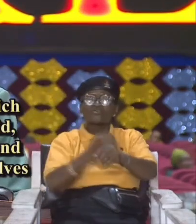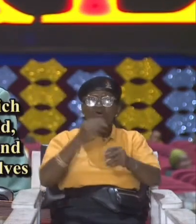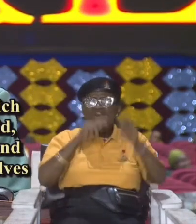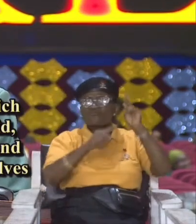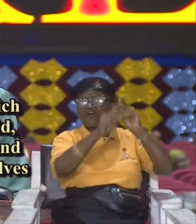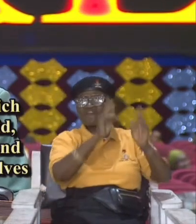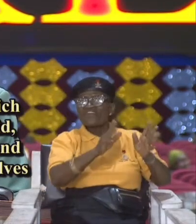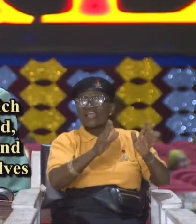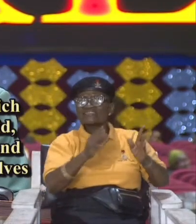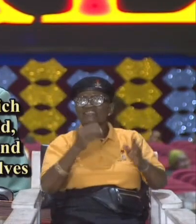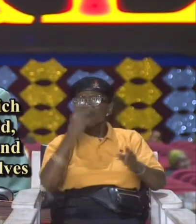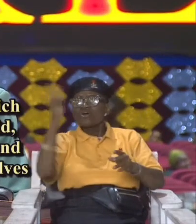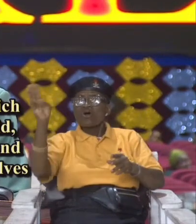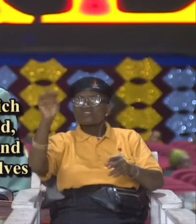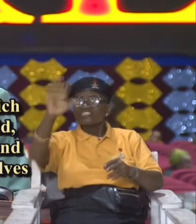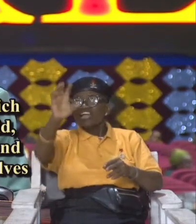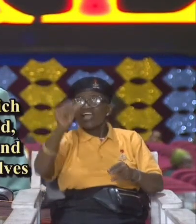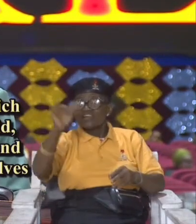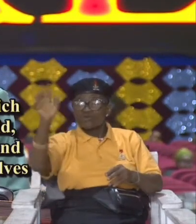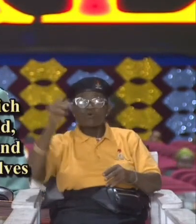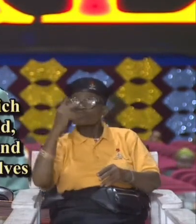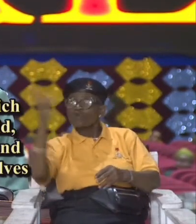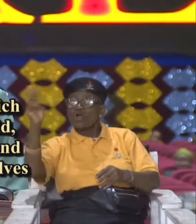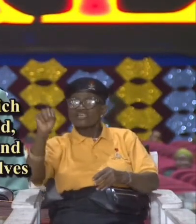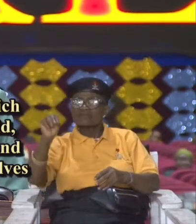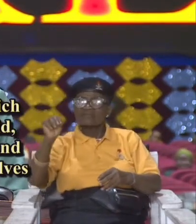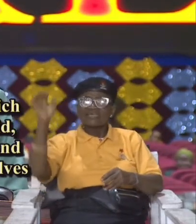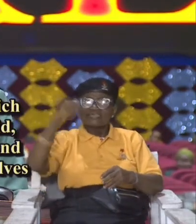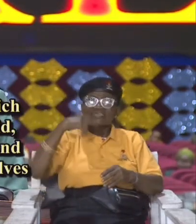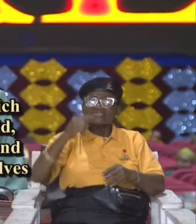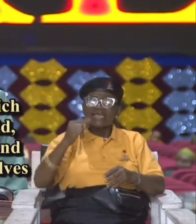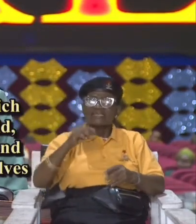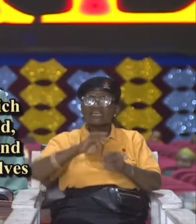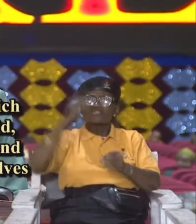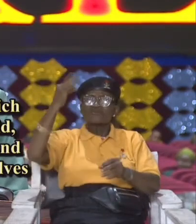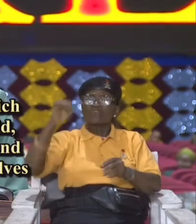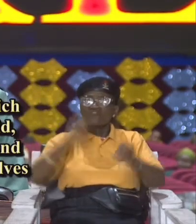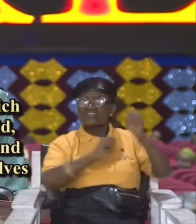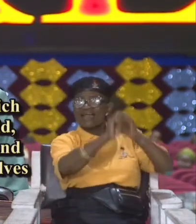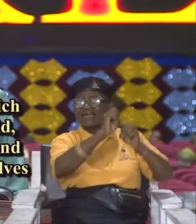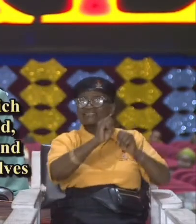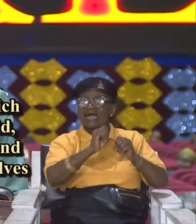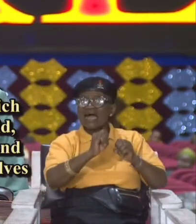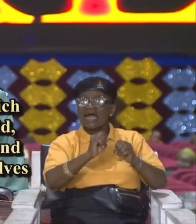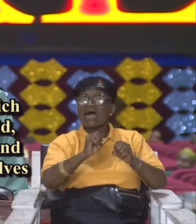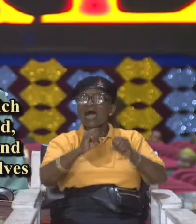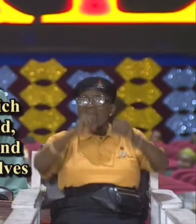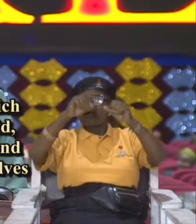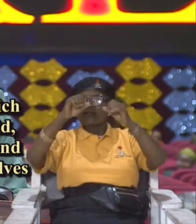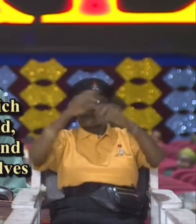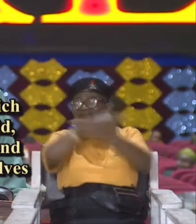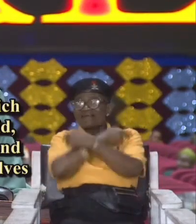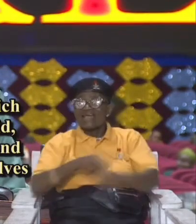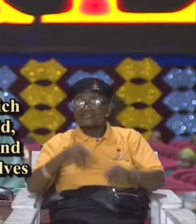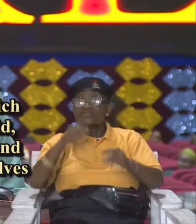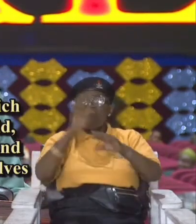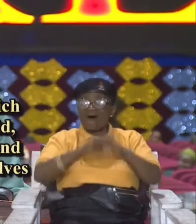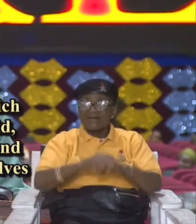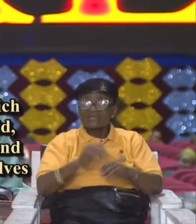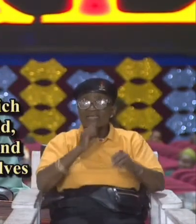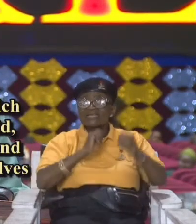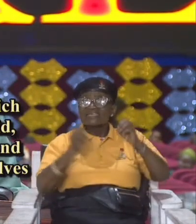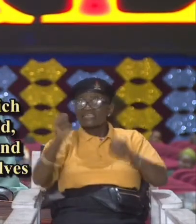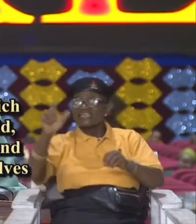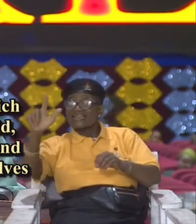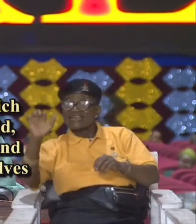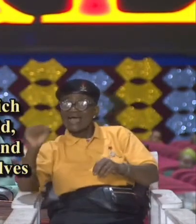to view at Jericho saw him, they said, The spirit of Elijah doth rest on Elisha. And they came to meet